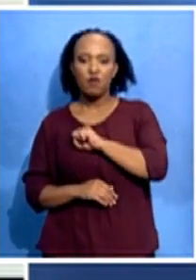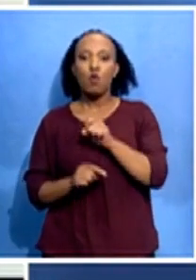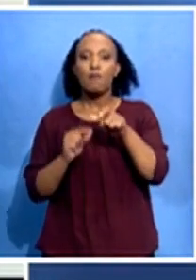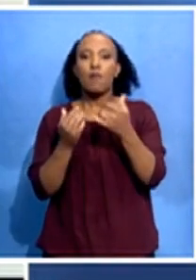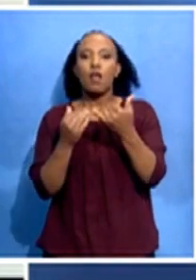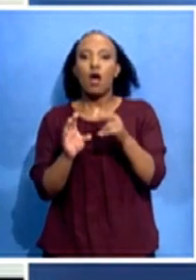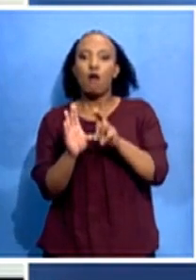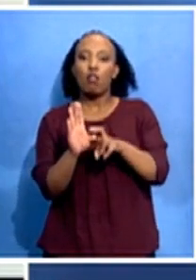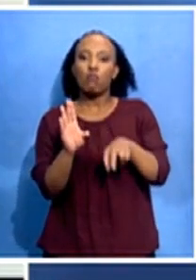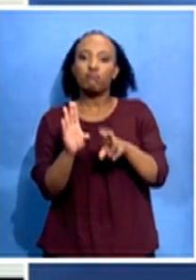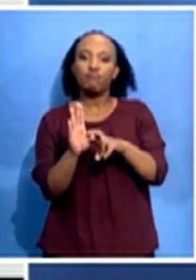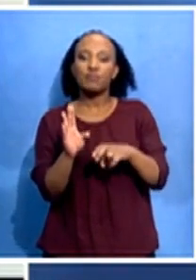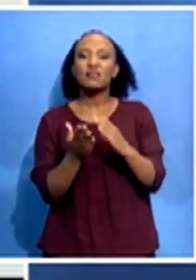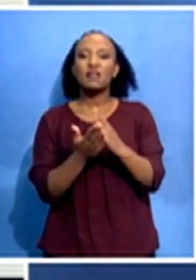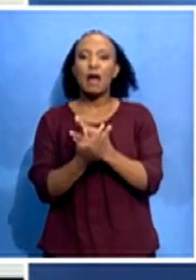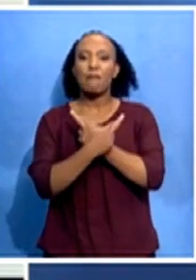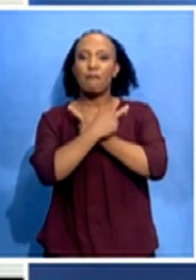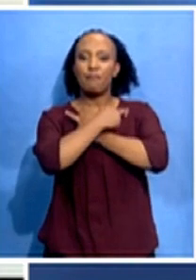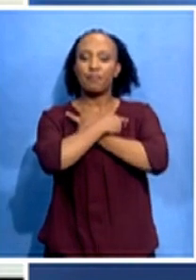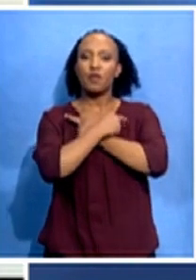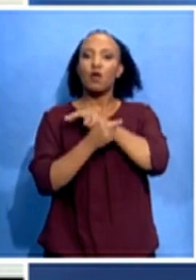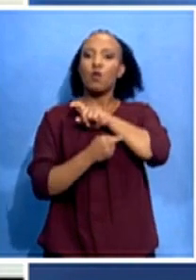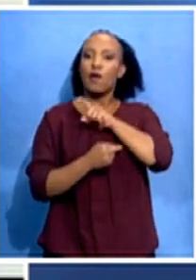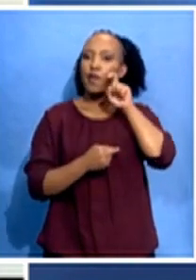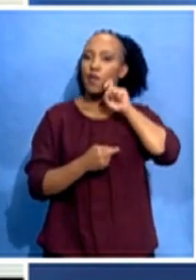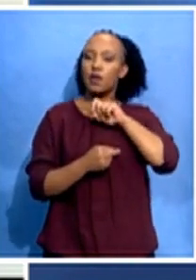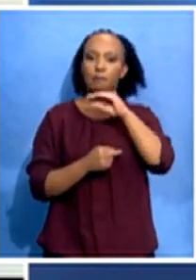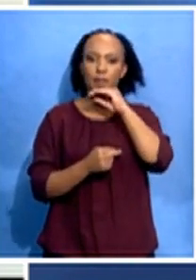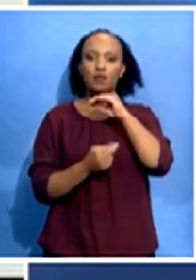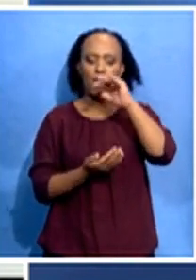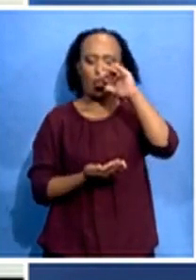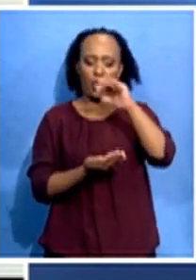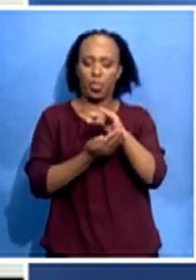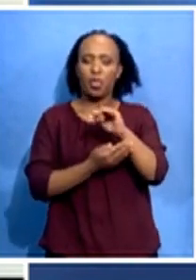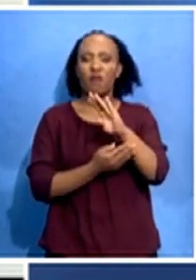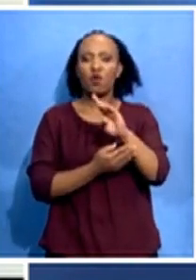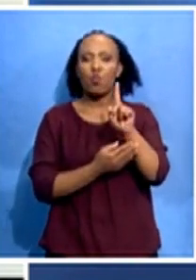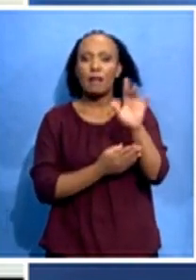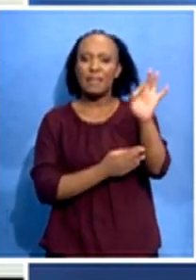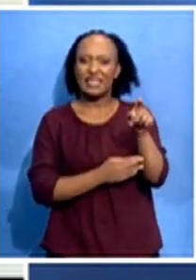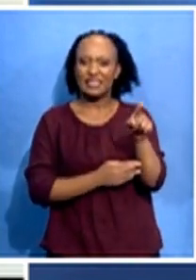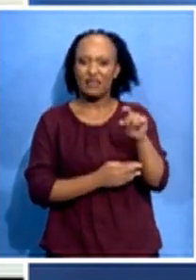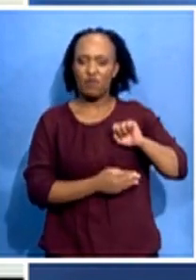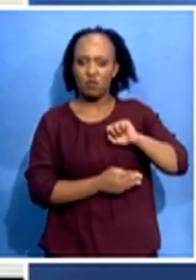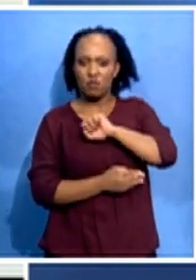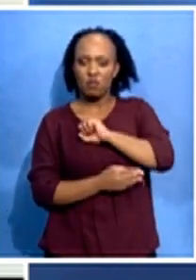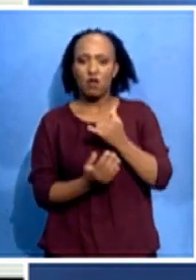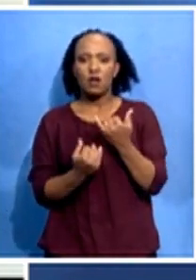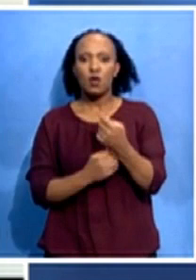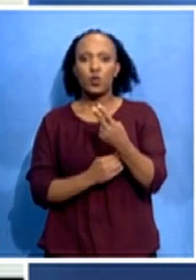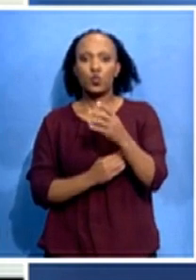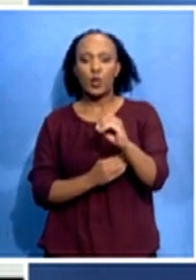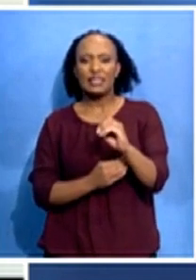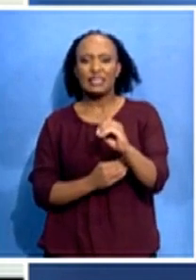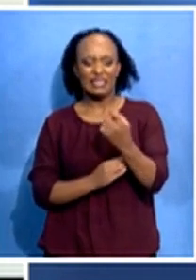you'll need to bring that 41% quite down. And you're quite correct, is 20 cents in each rand that we spend goes to debt repayment, and